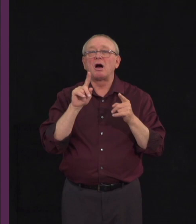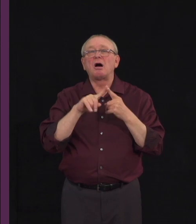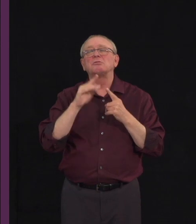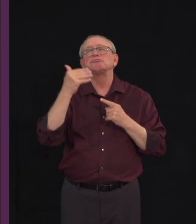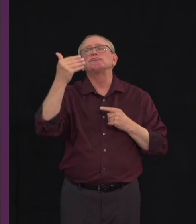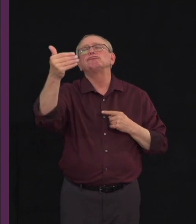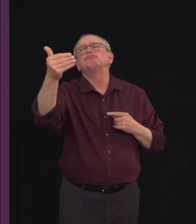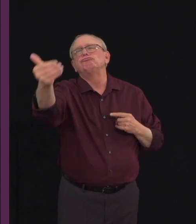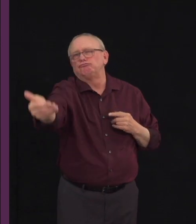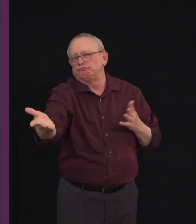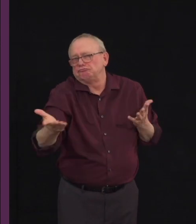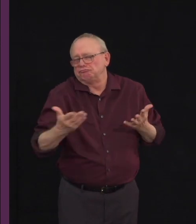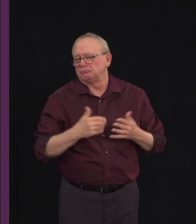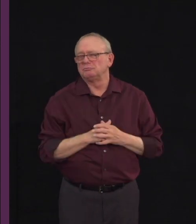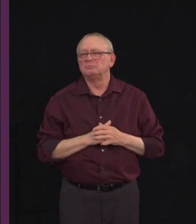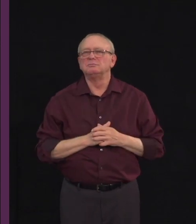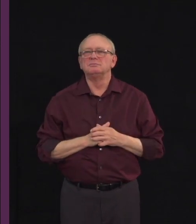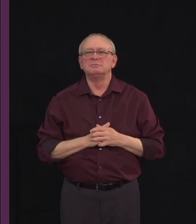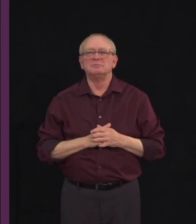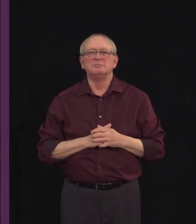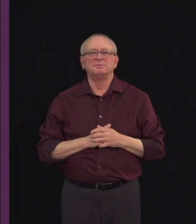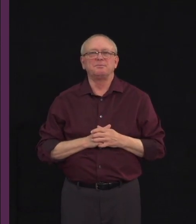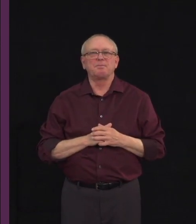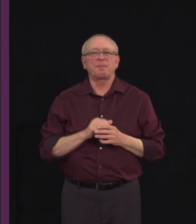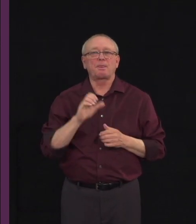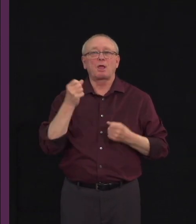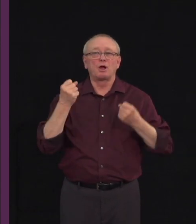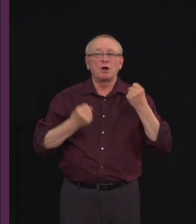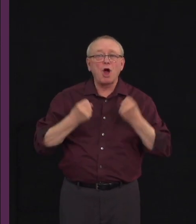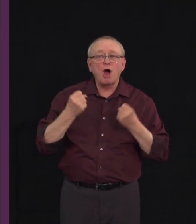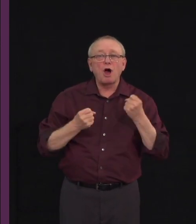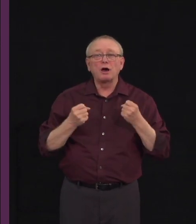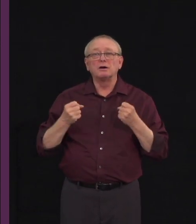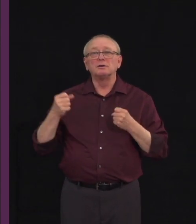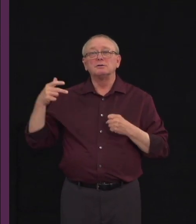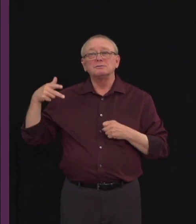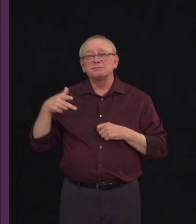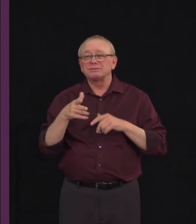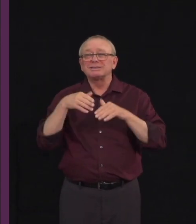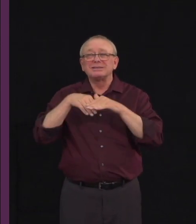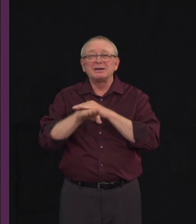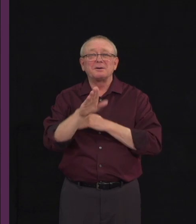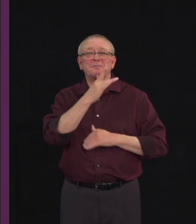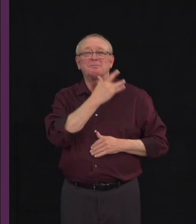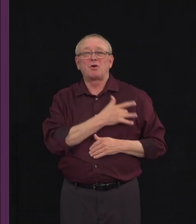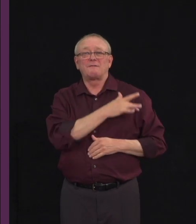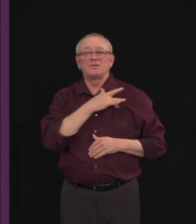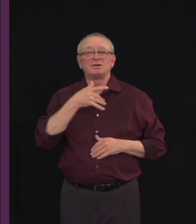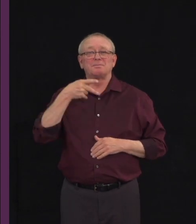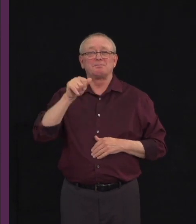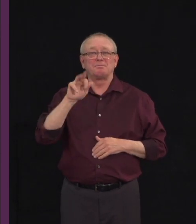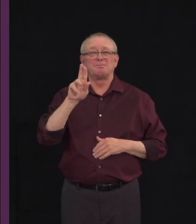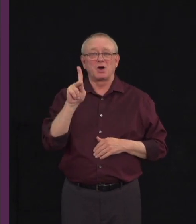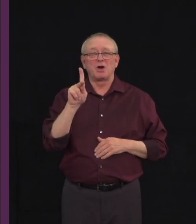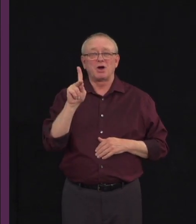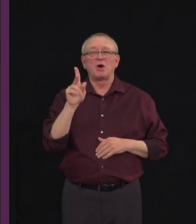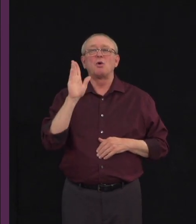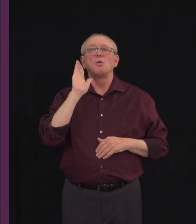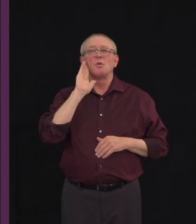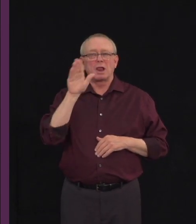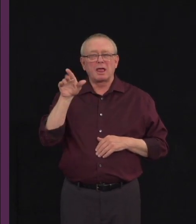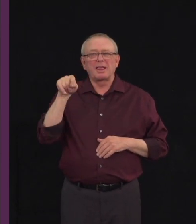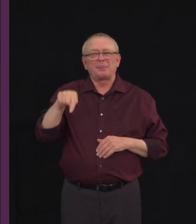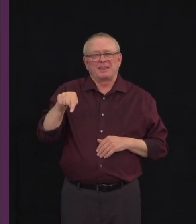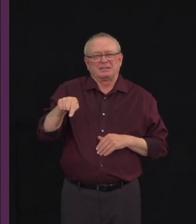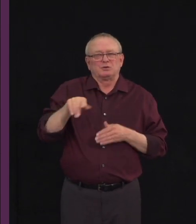will be once again allowed in some of our provincial parks as early as this weekend, and some boat launches will also be